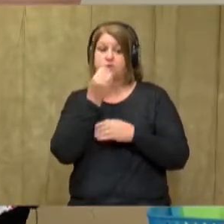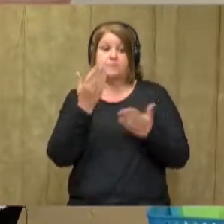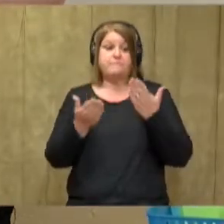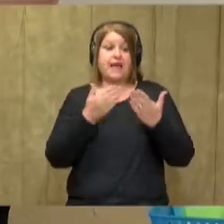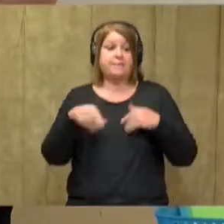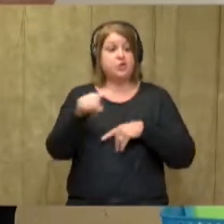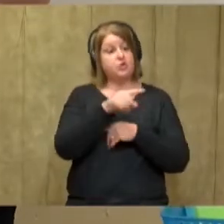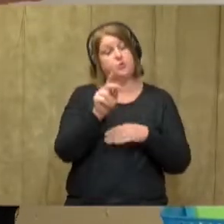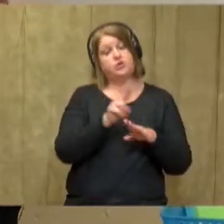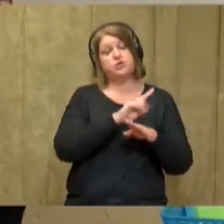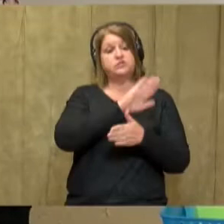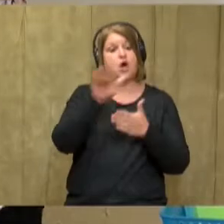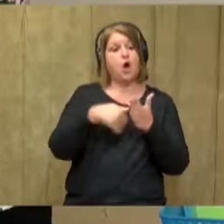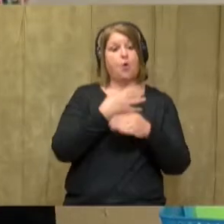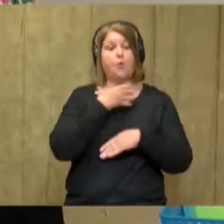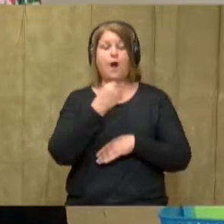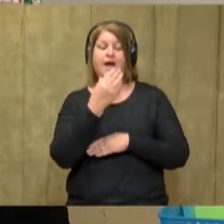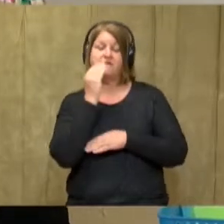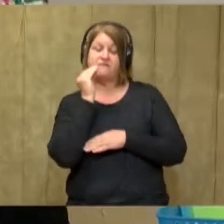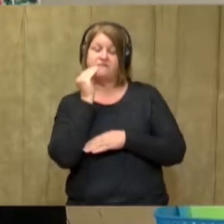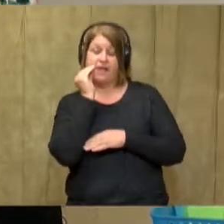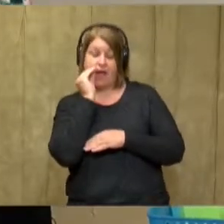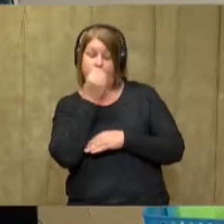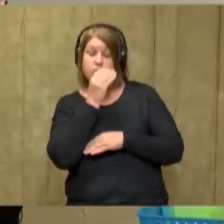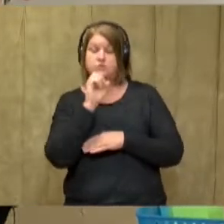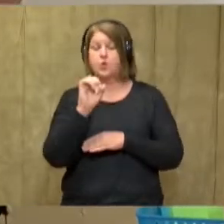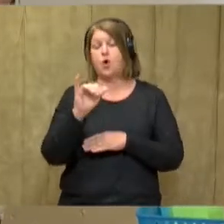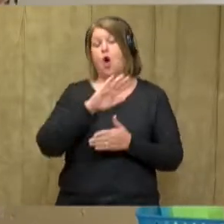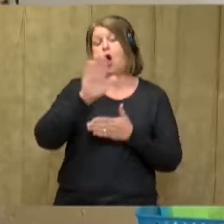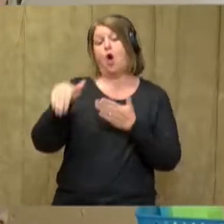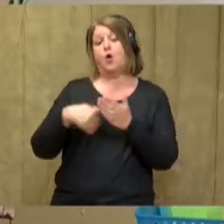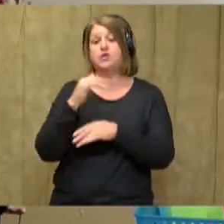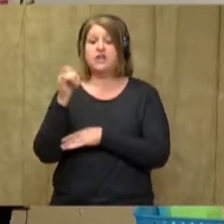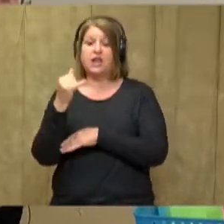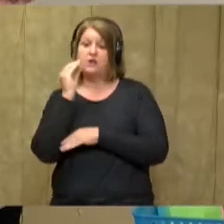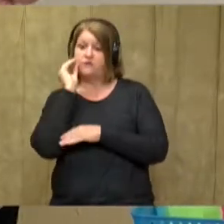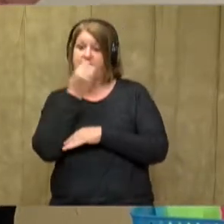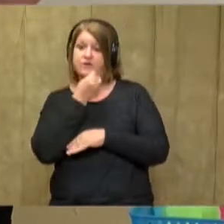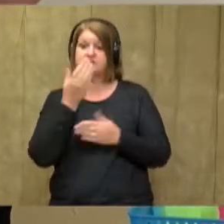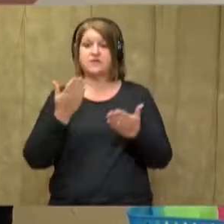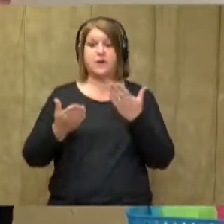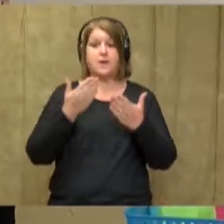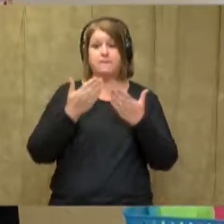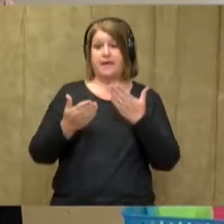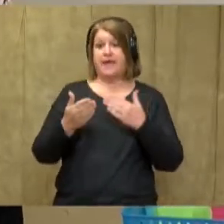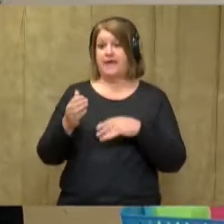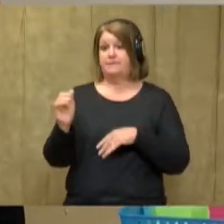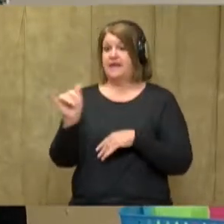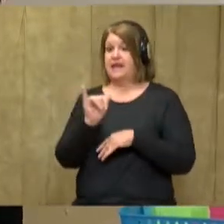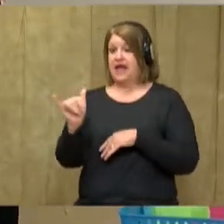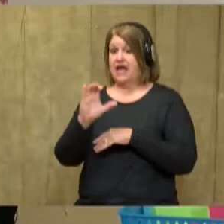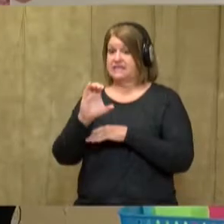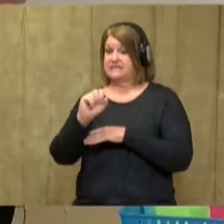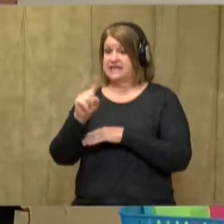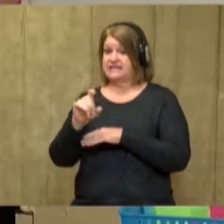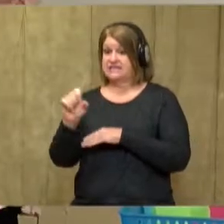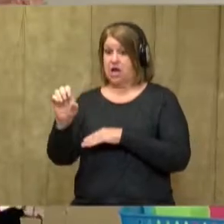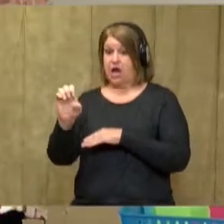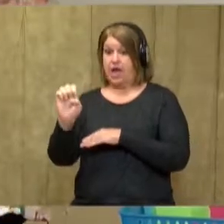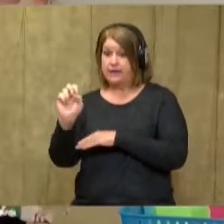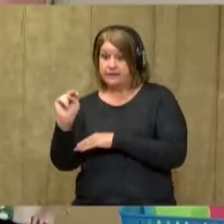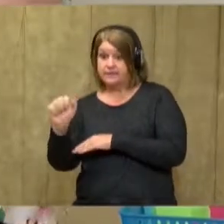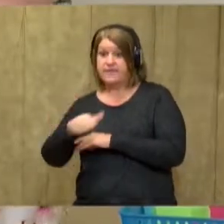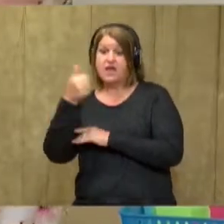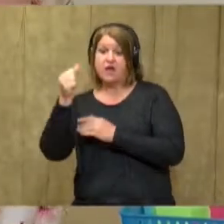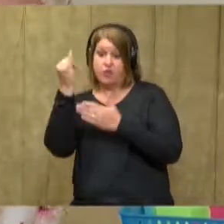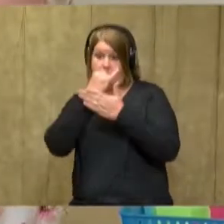flowers or all yellow flowers. Or if you want to do like Cézanne did and have some red, some yellow, some white flowers, you